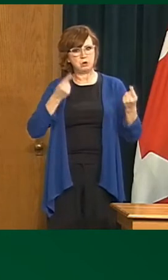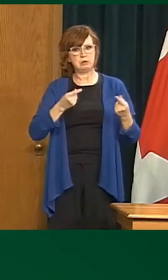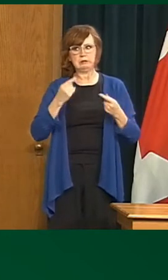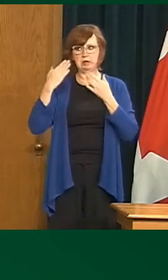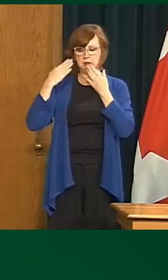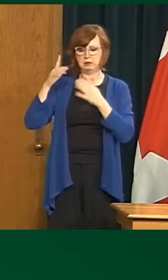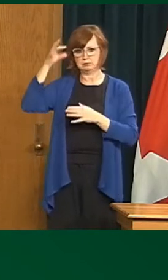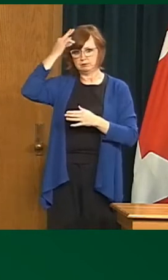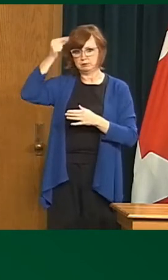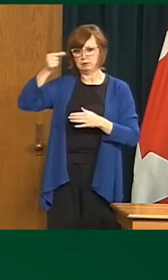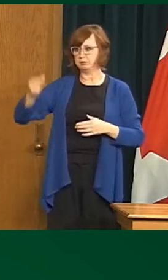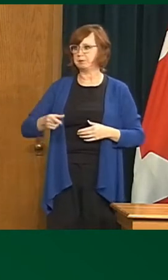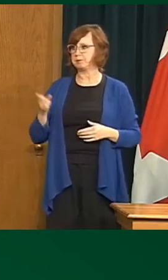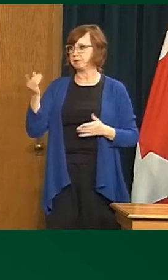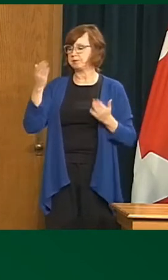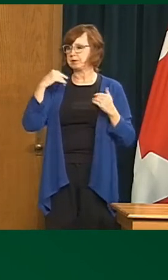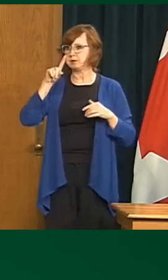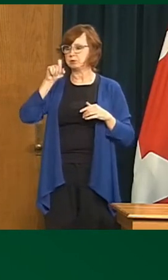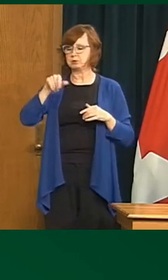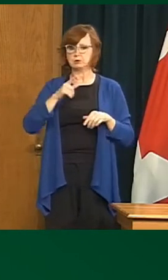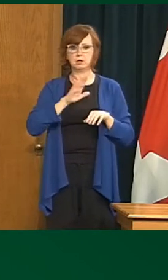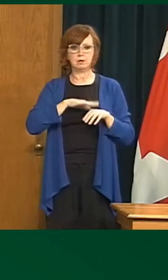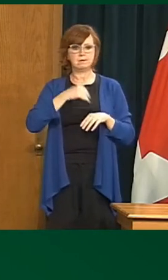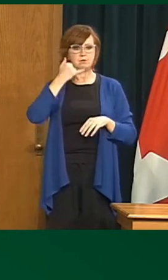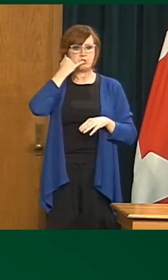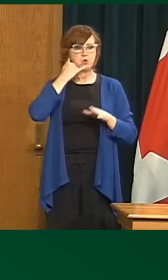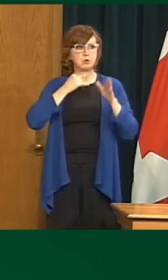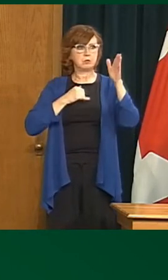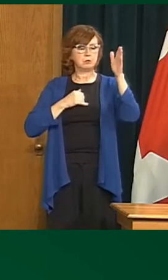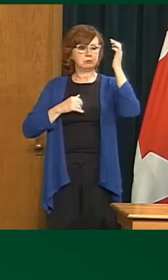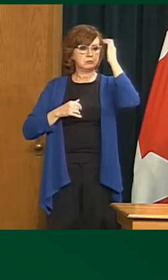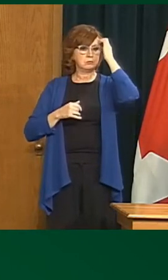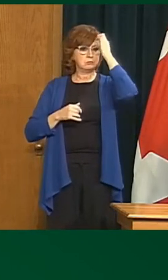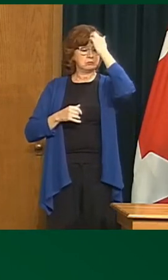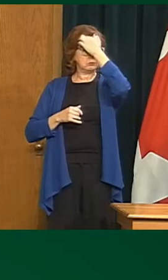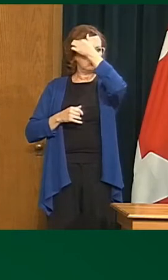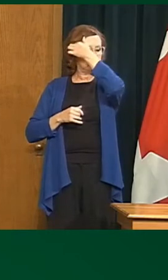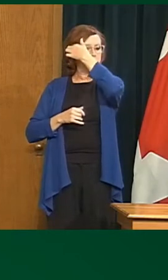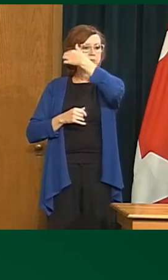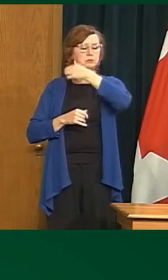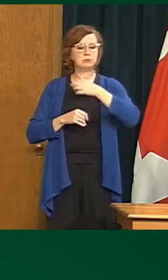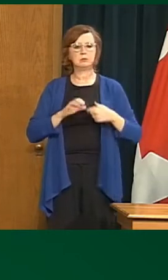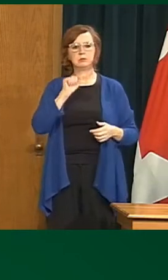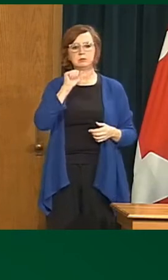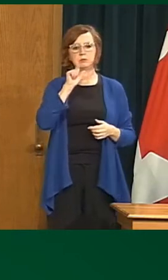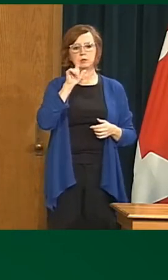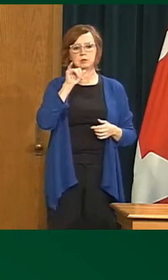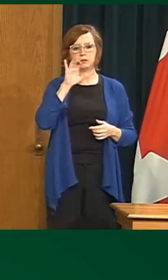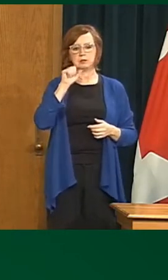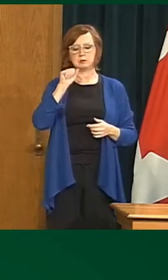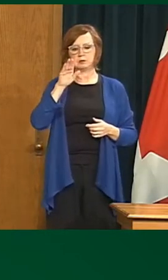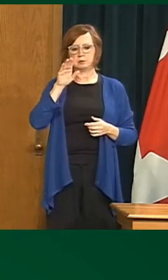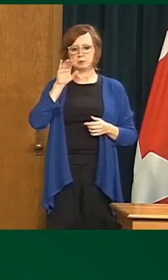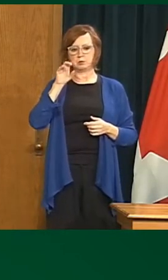appreciative. We'll take our next question from the phone line, operator. We have Alicia Bridges with